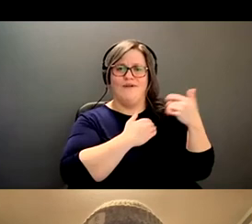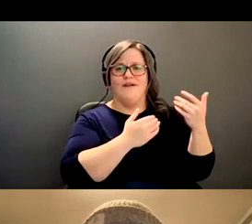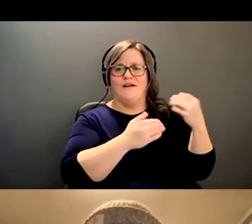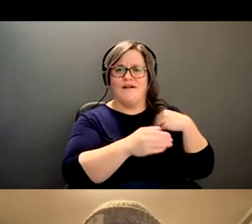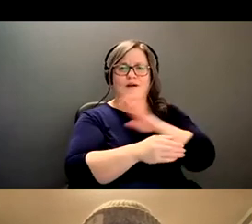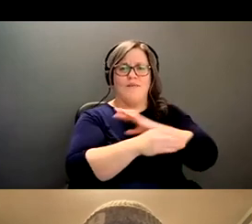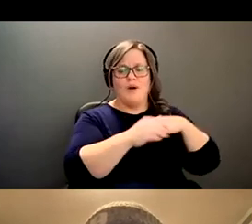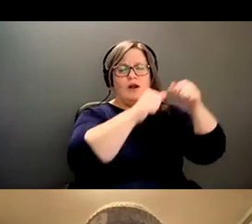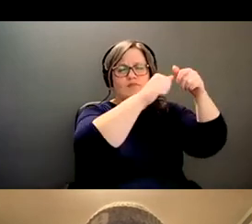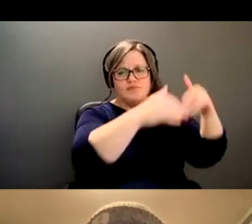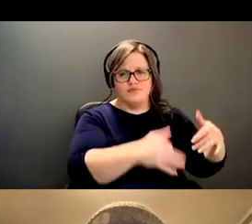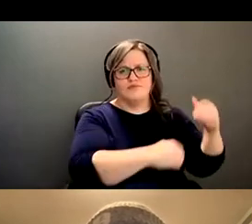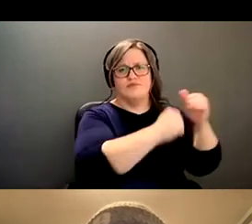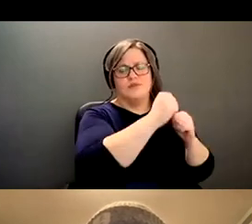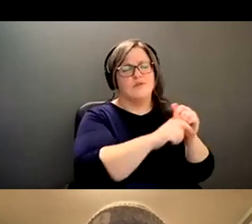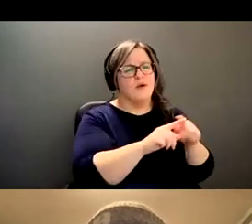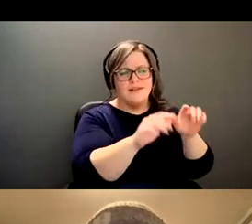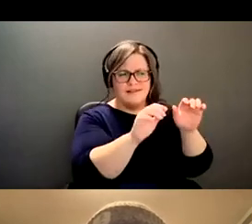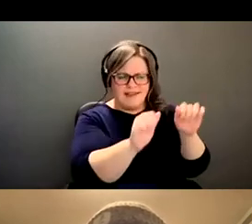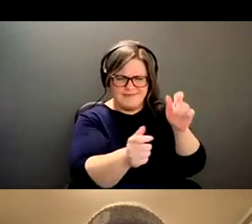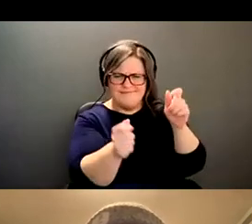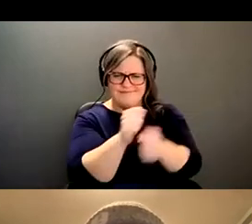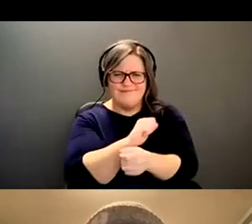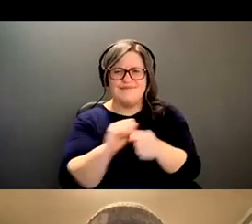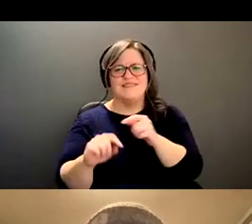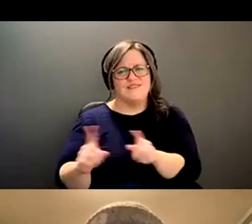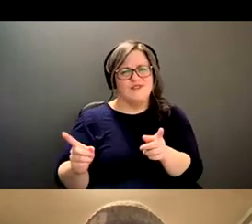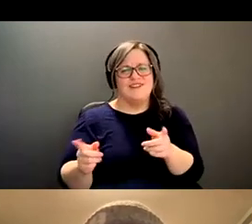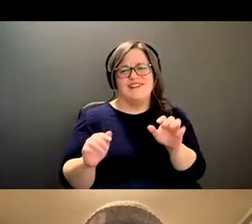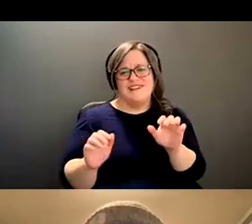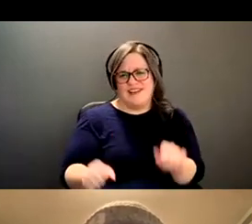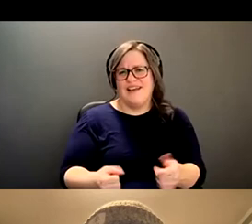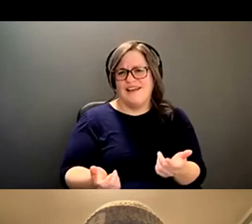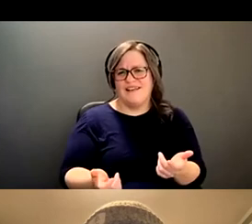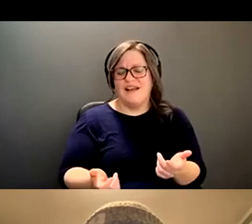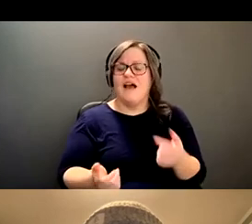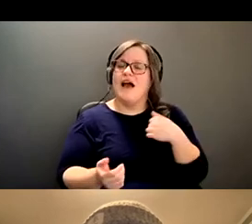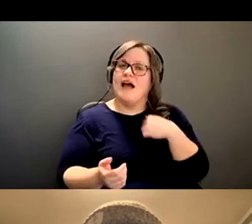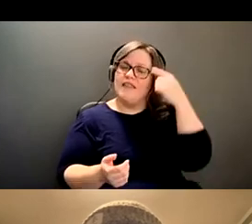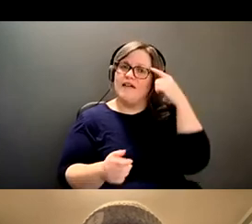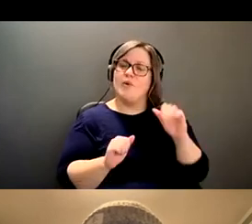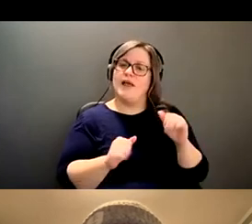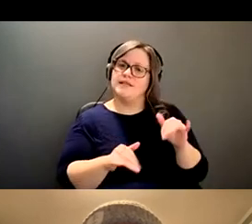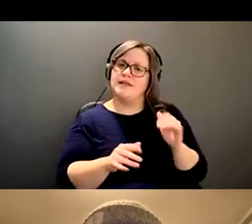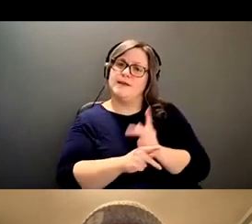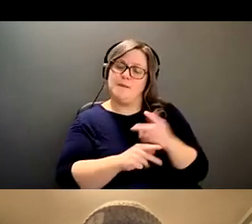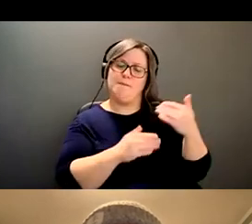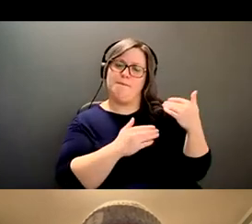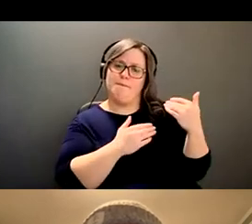can be different. You know, I don't know. I think there can be accountability, but in a different form.